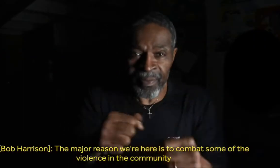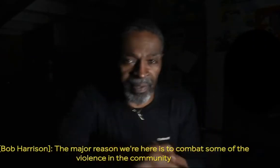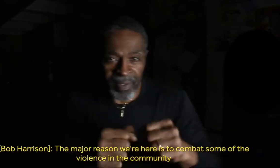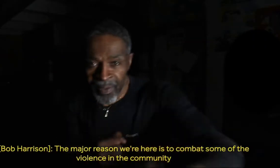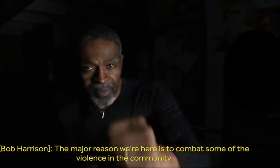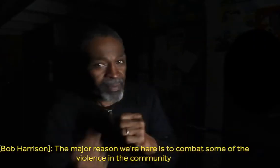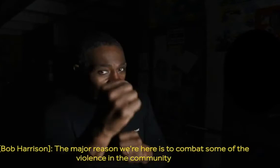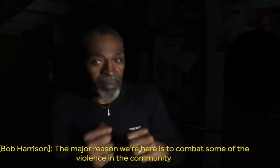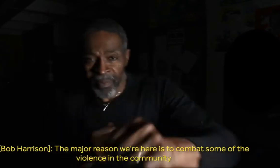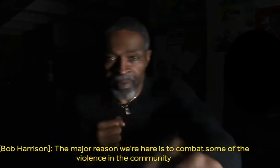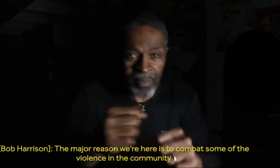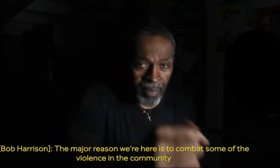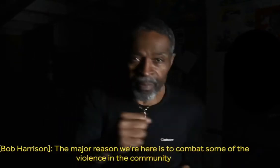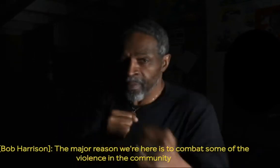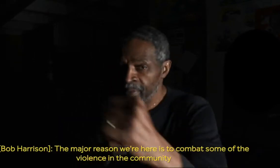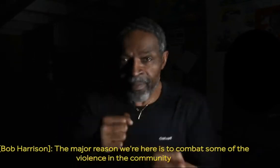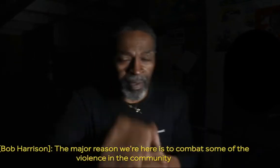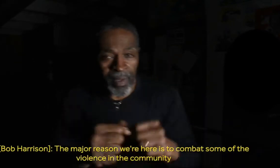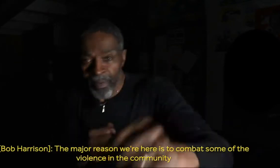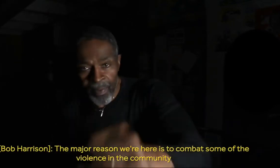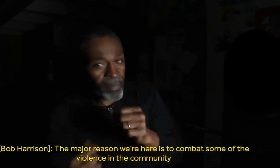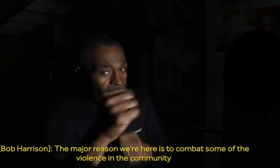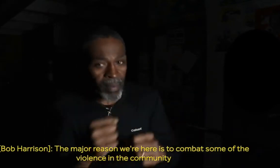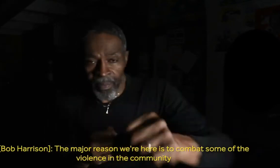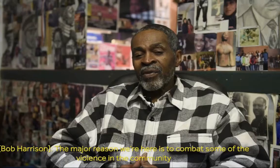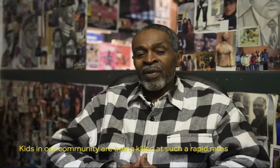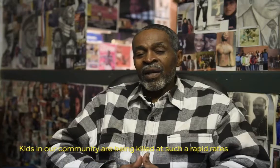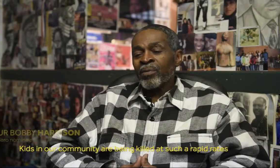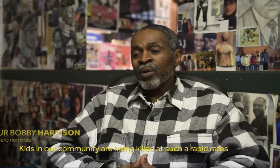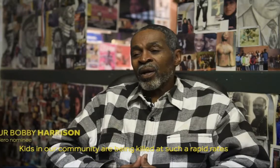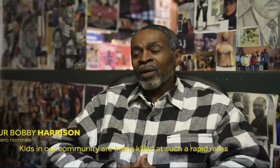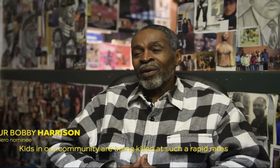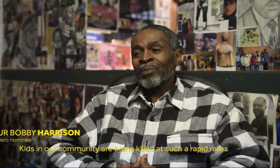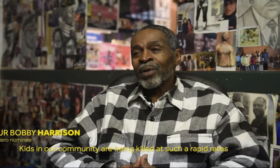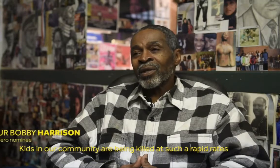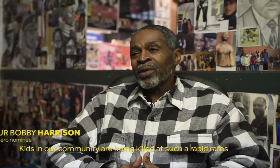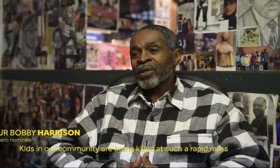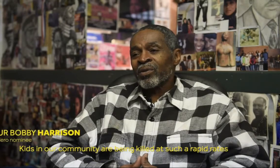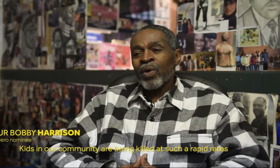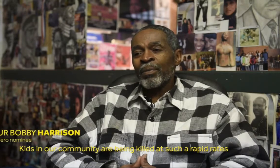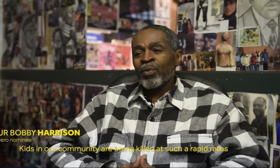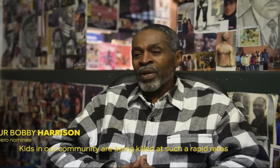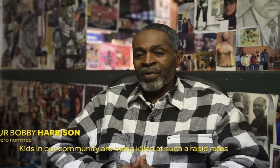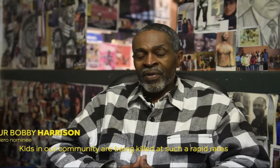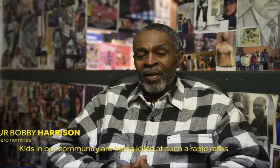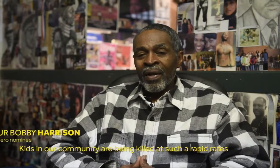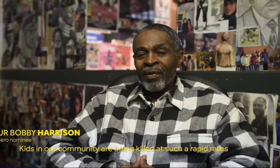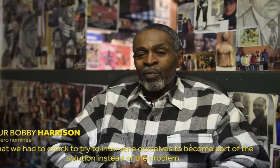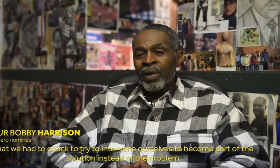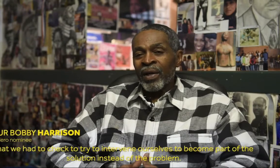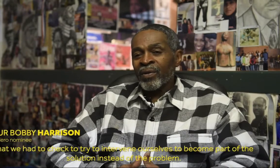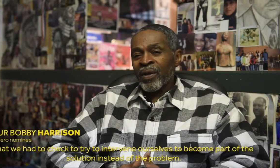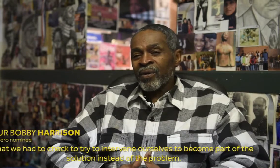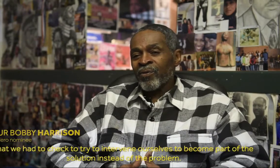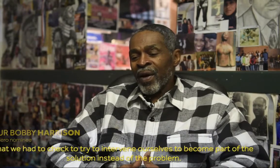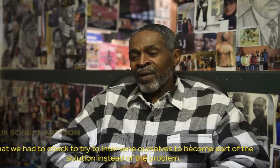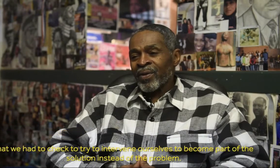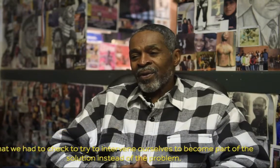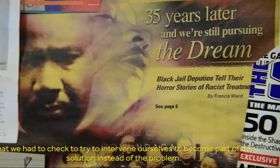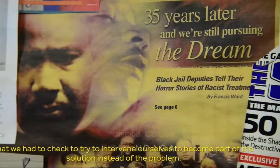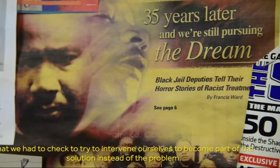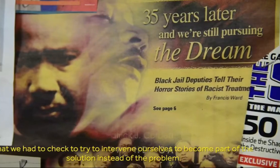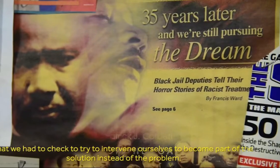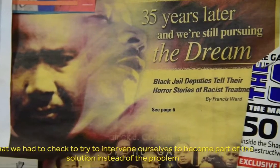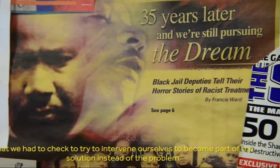The major reason we're here is to combat some of the violence in the community. Kids in our community are being killed at such rapid rates that we had